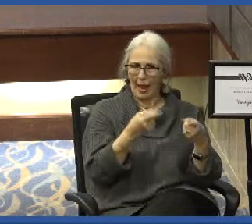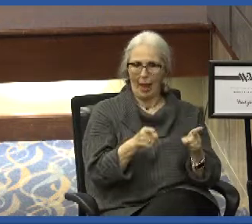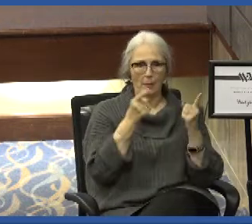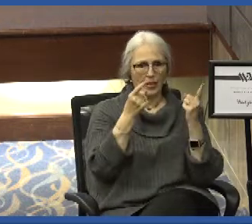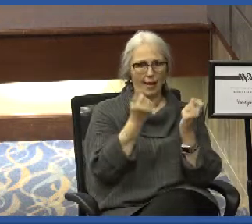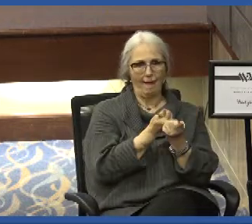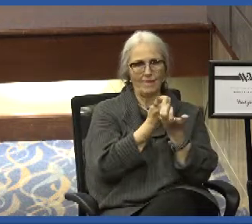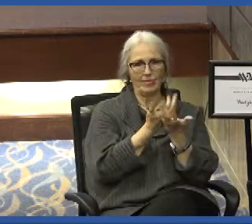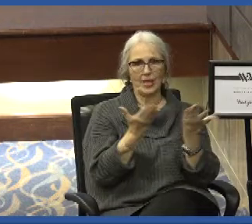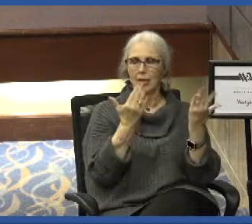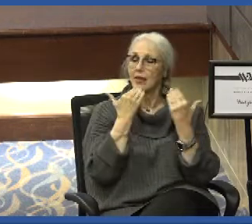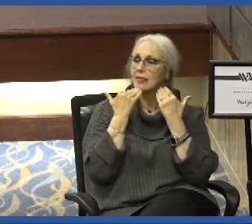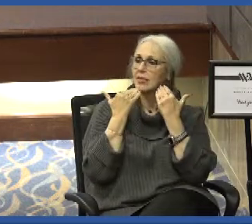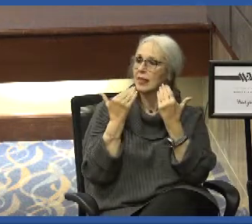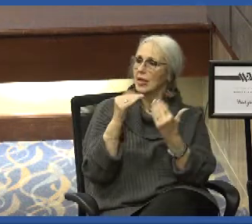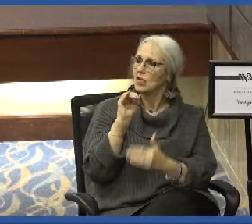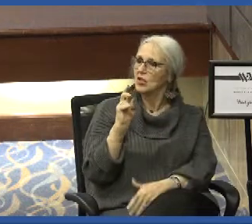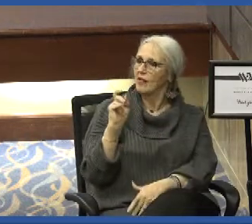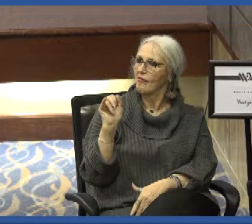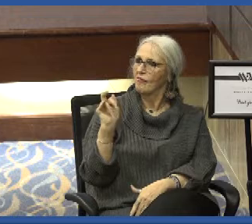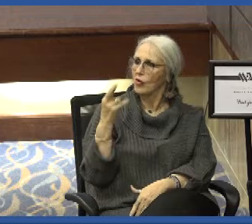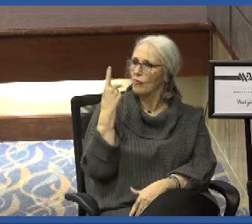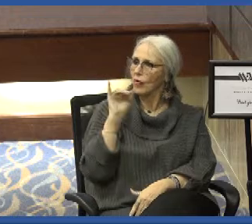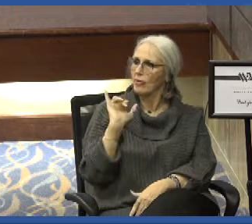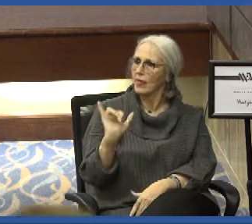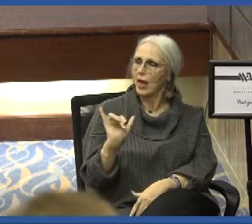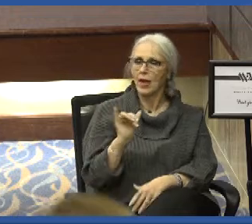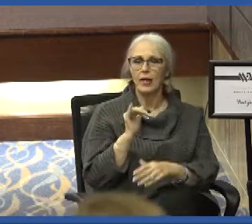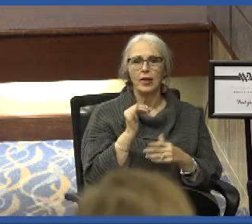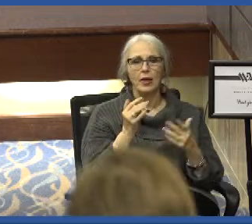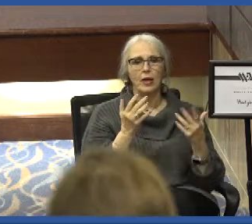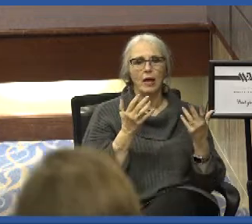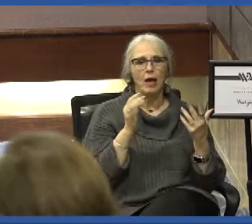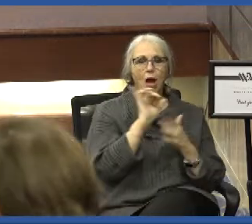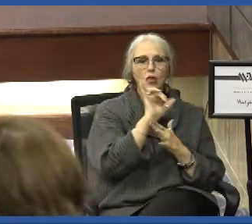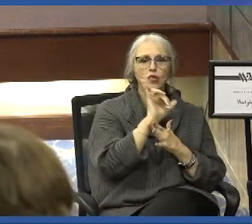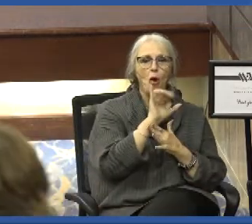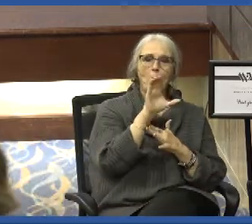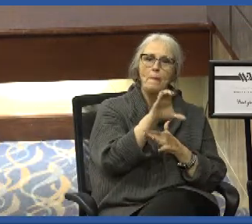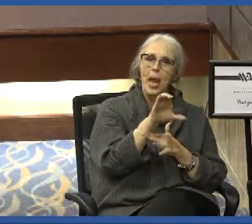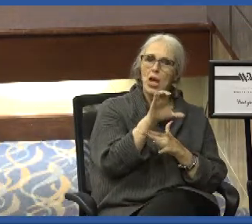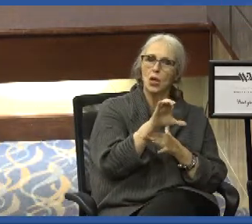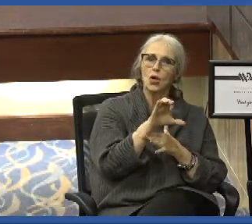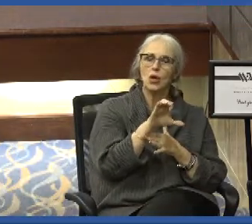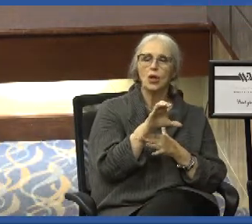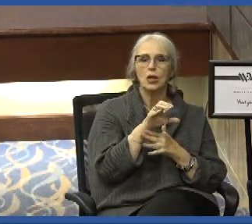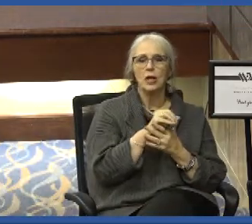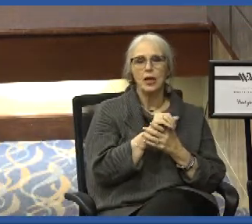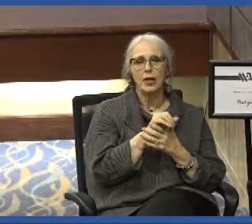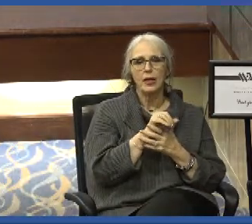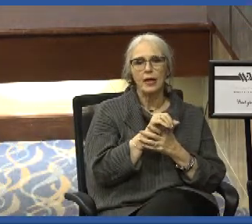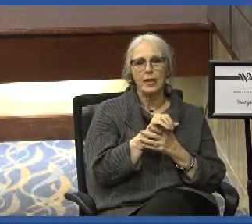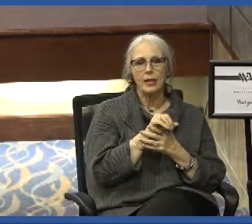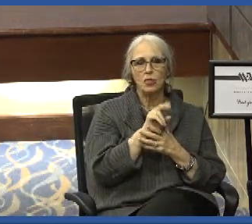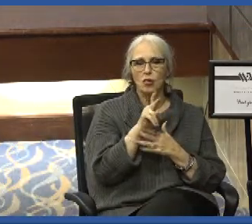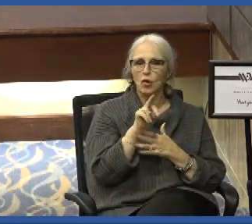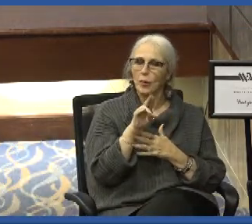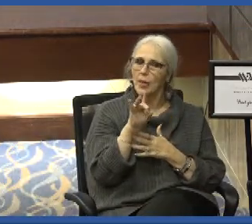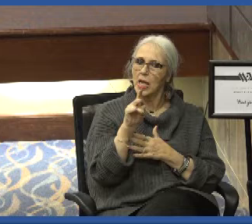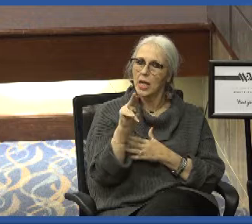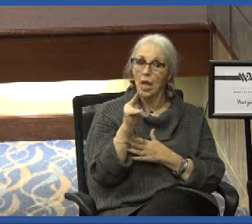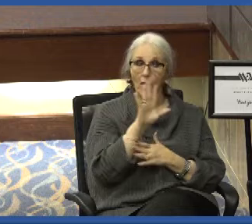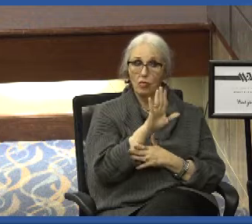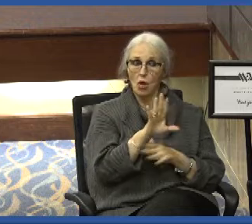So thank Jennifer for that, and also want to thank both Baylor and Catalyst Urban and their teams